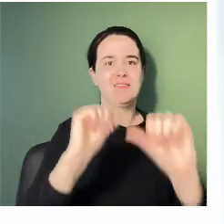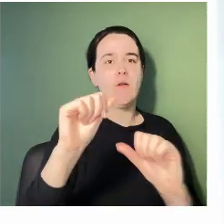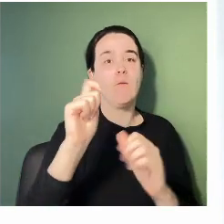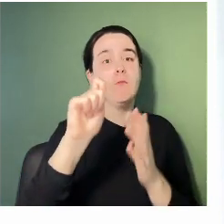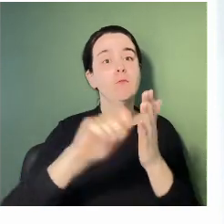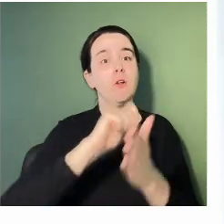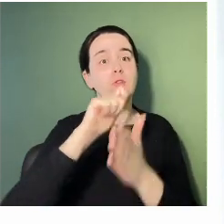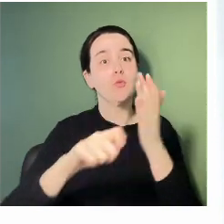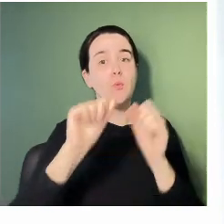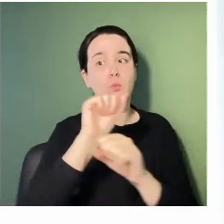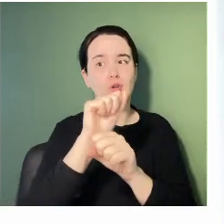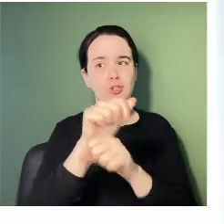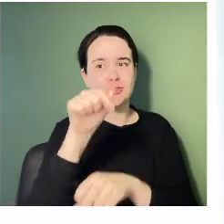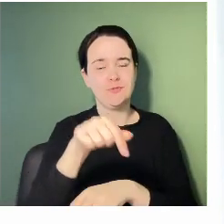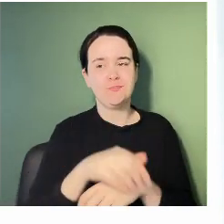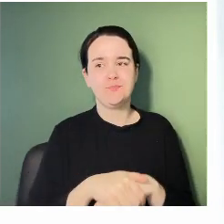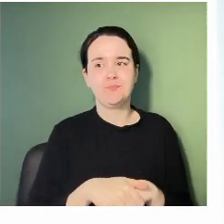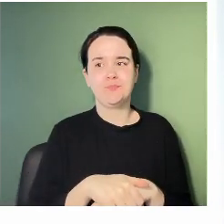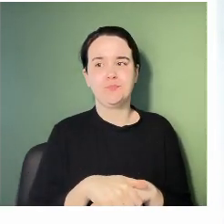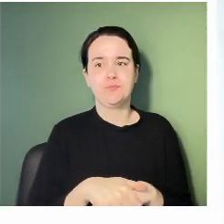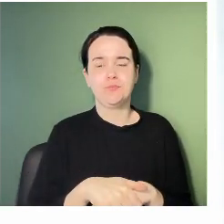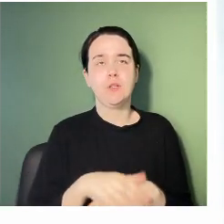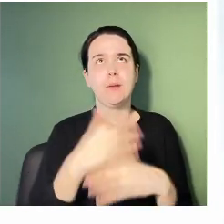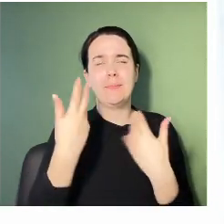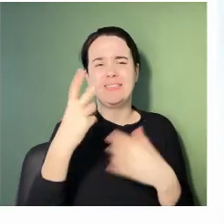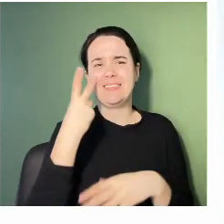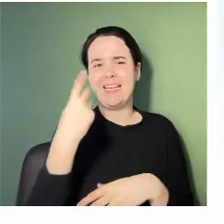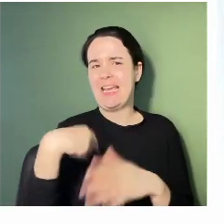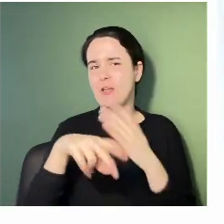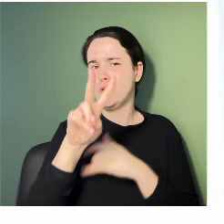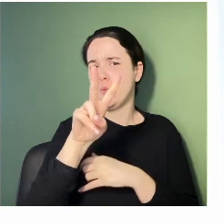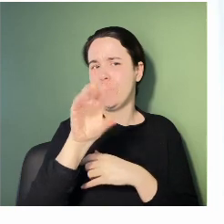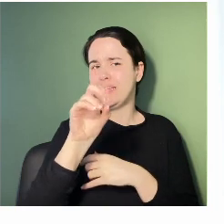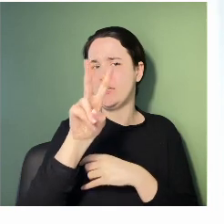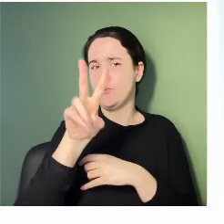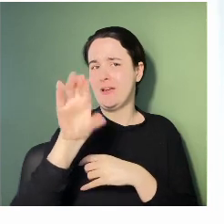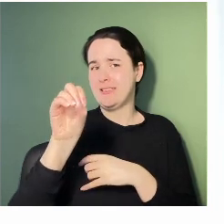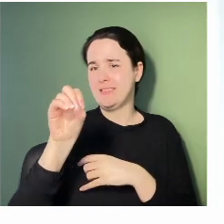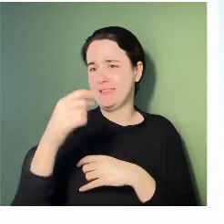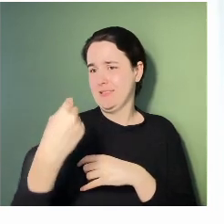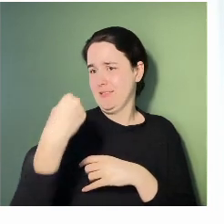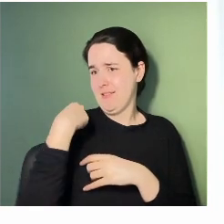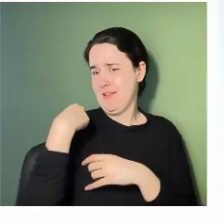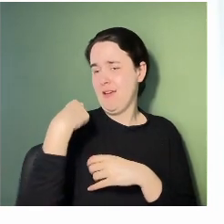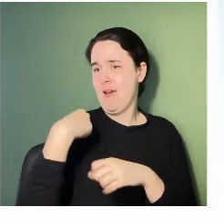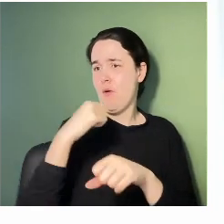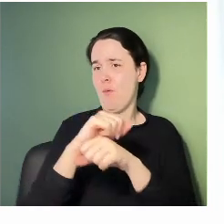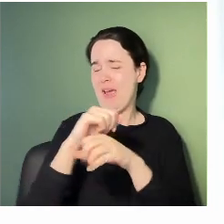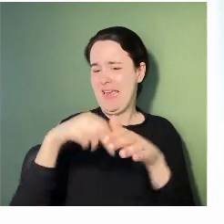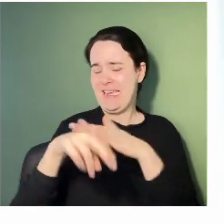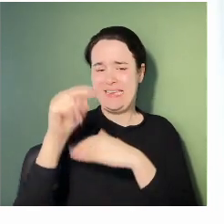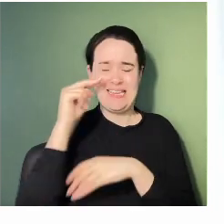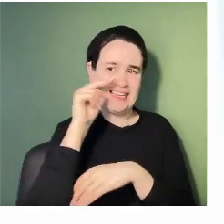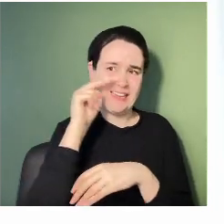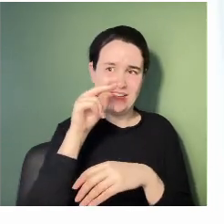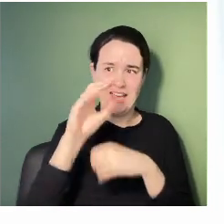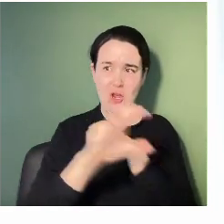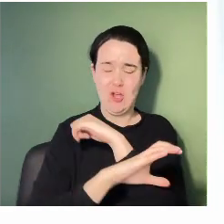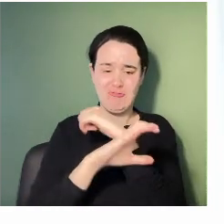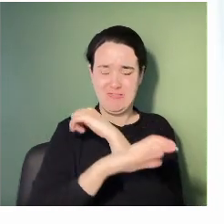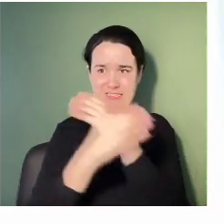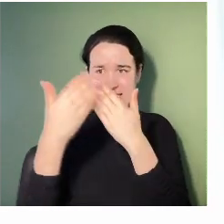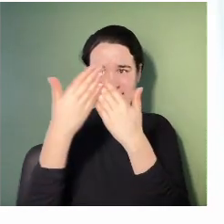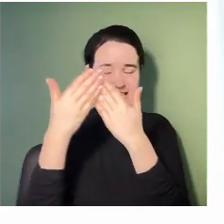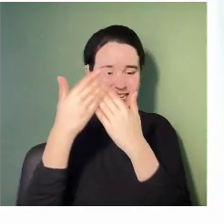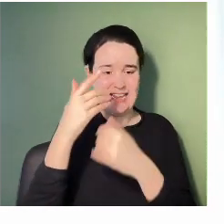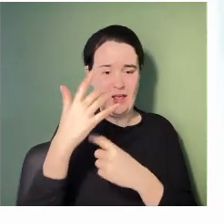In 2020, we worked with the Center for Democracy and Development, based in Nigeria, to do a country study about the influence industry